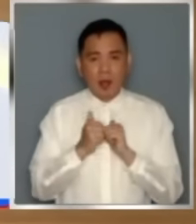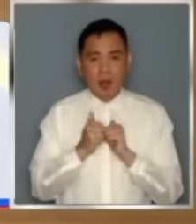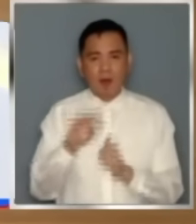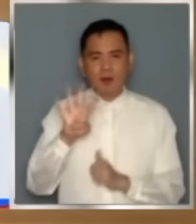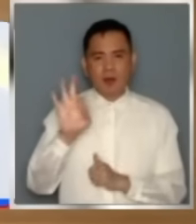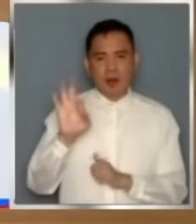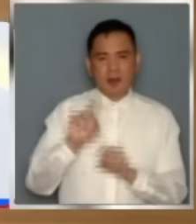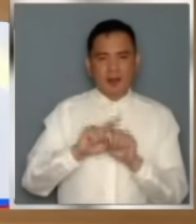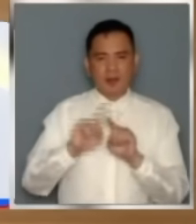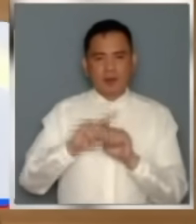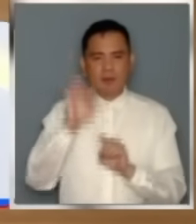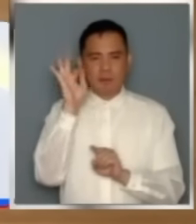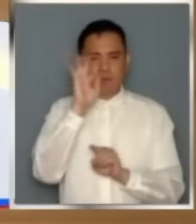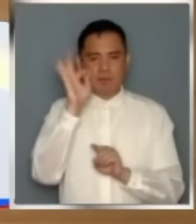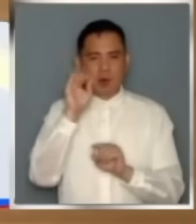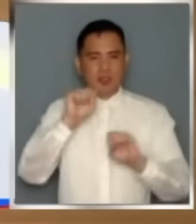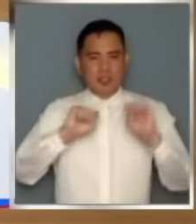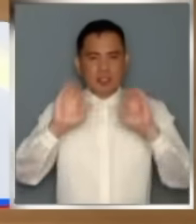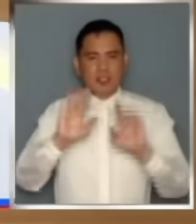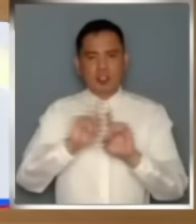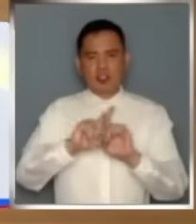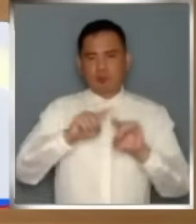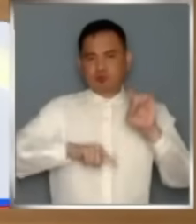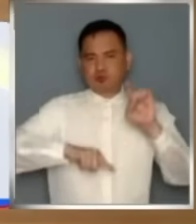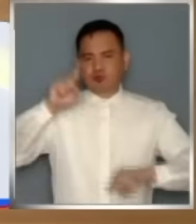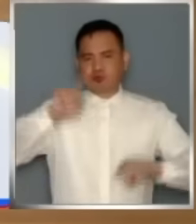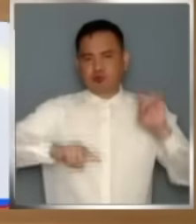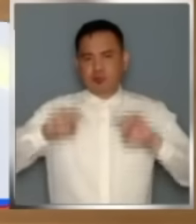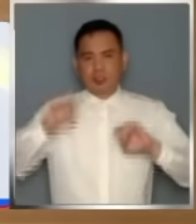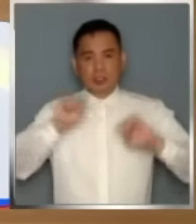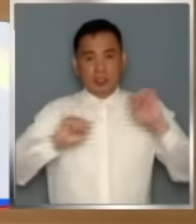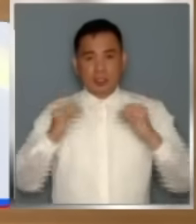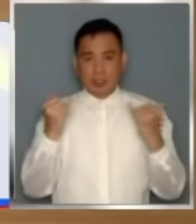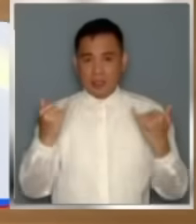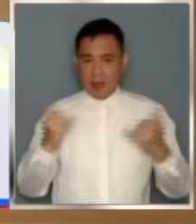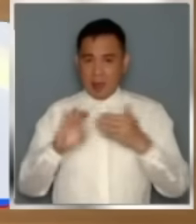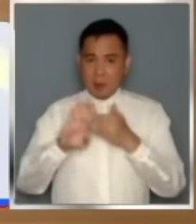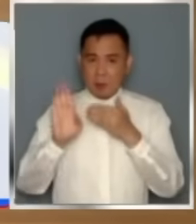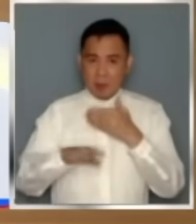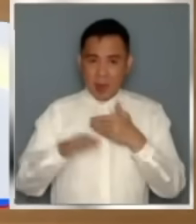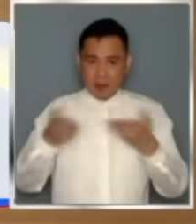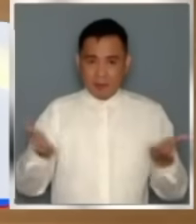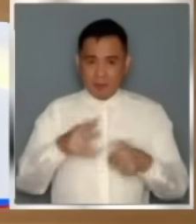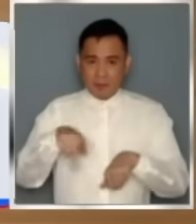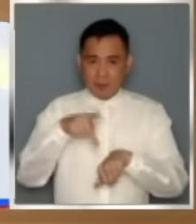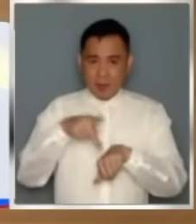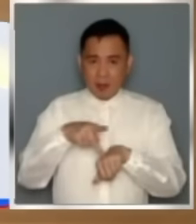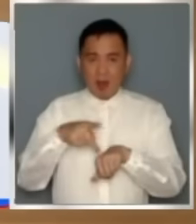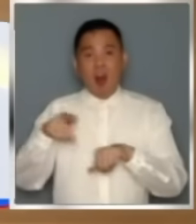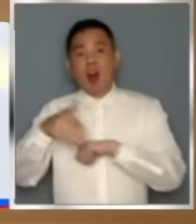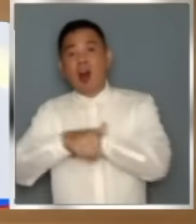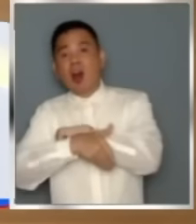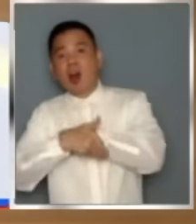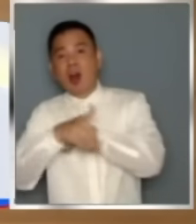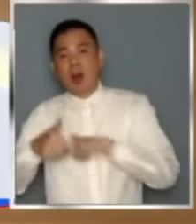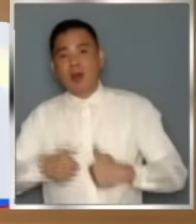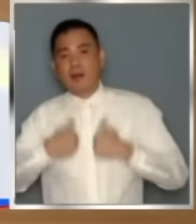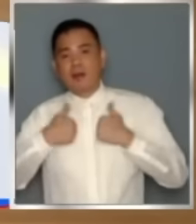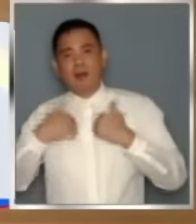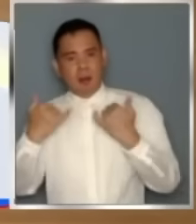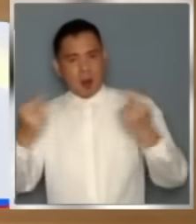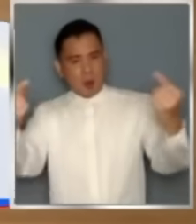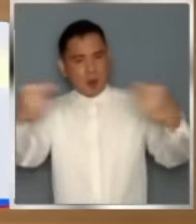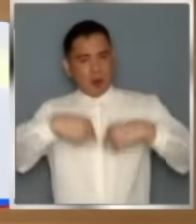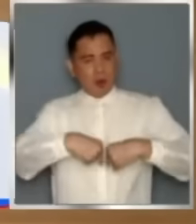of expertise have returned home under the Balik-Scientist Program. They will undertake research in various priority